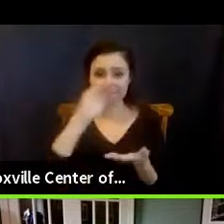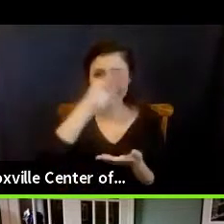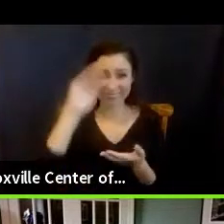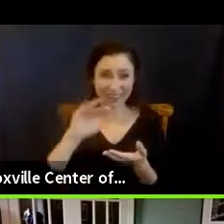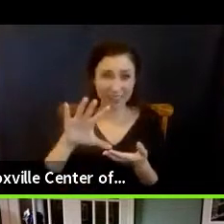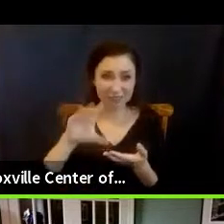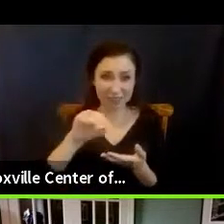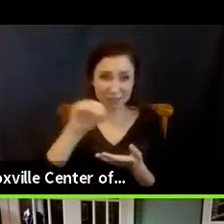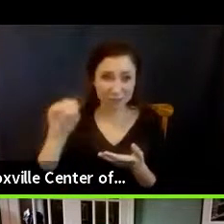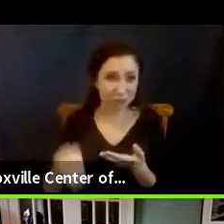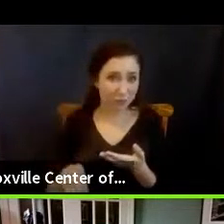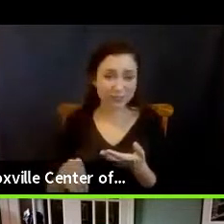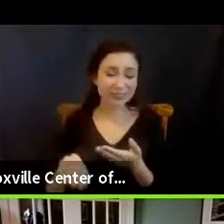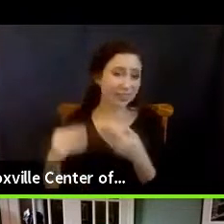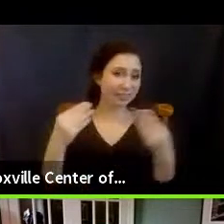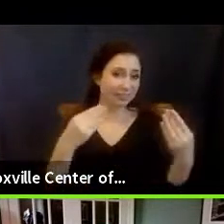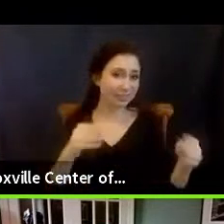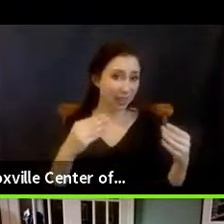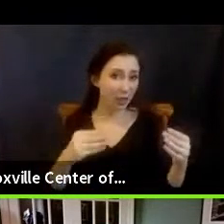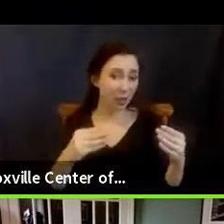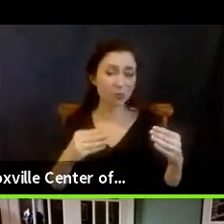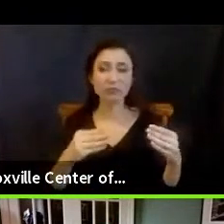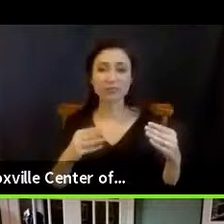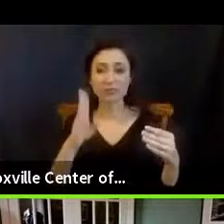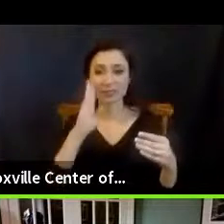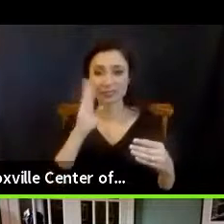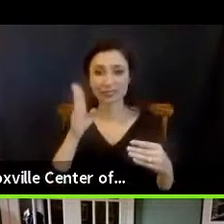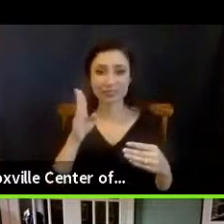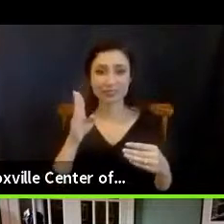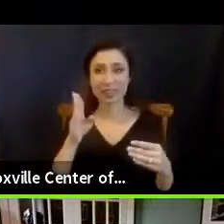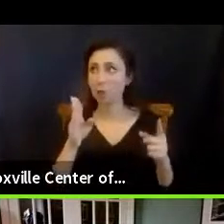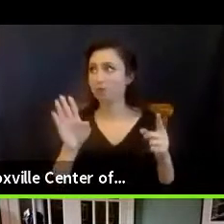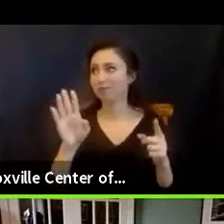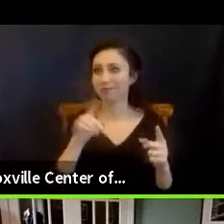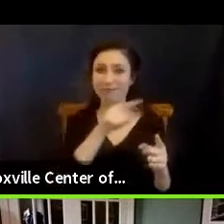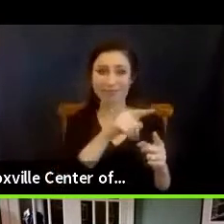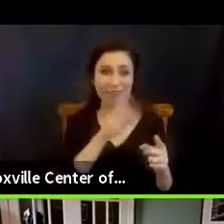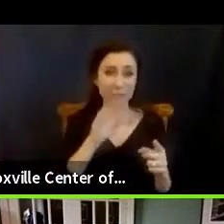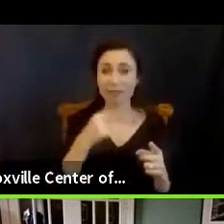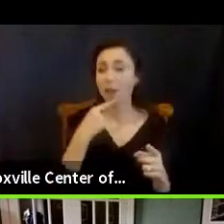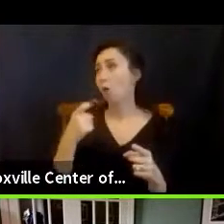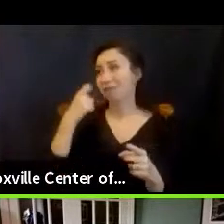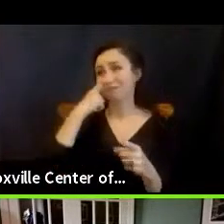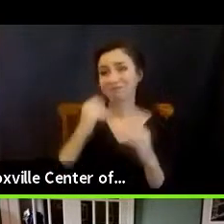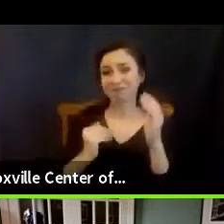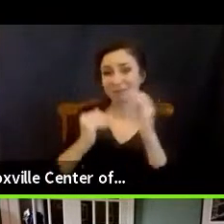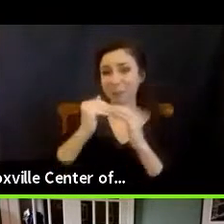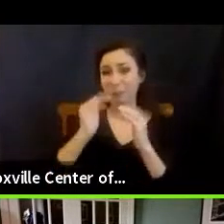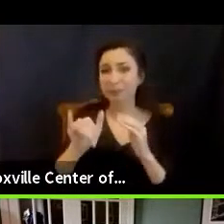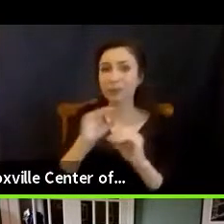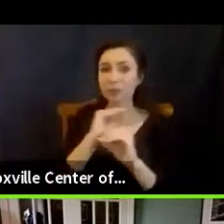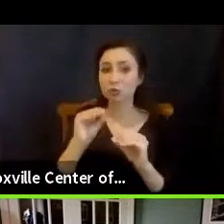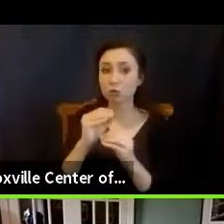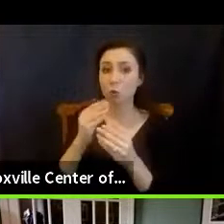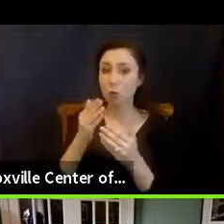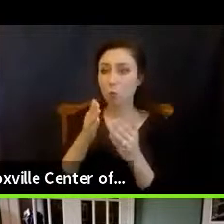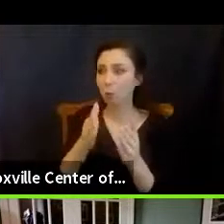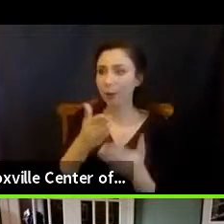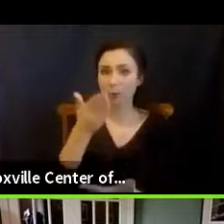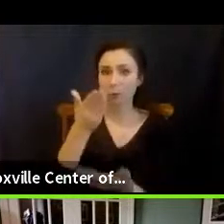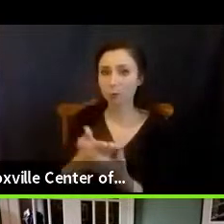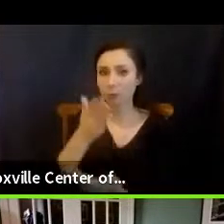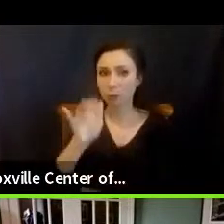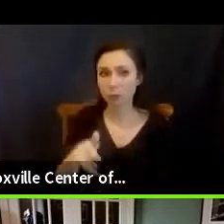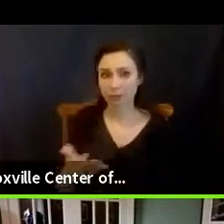50% sales? And they'll throw out something saying, well, we actually just meet that, and there's no way to prove it. And what's